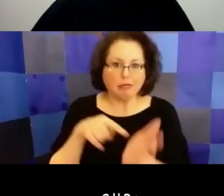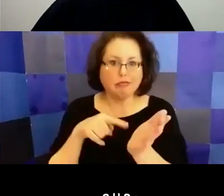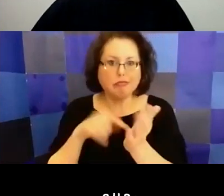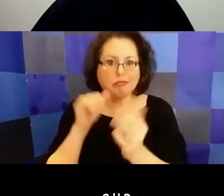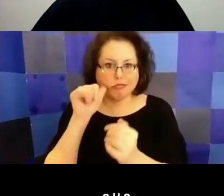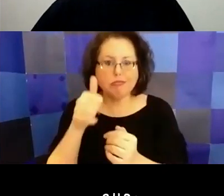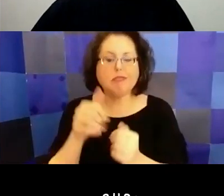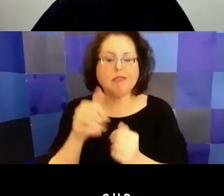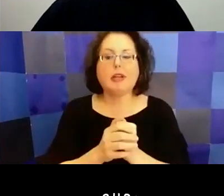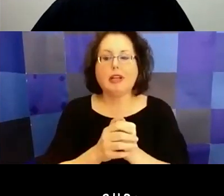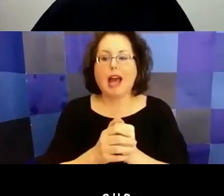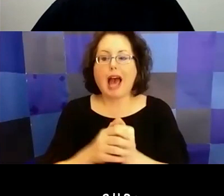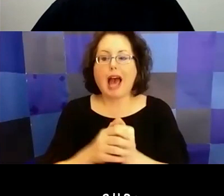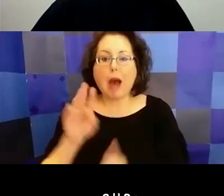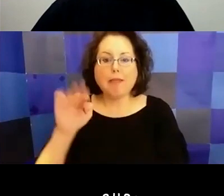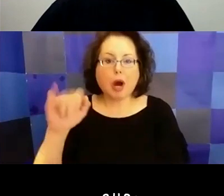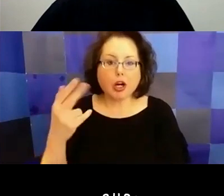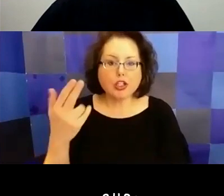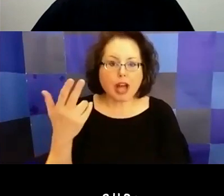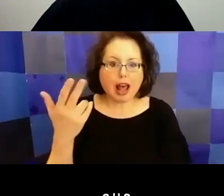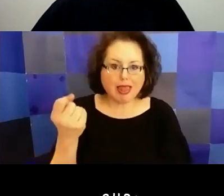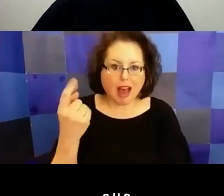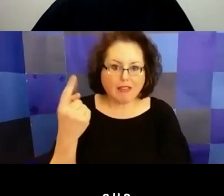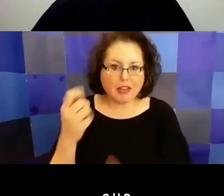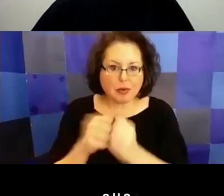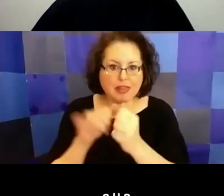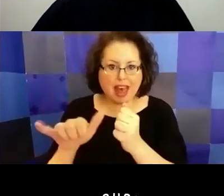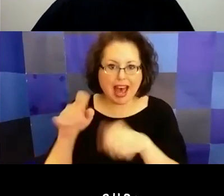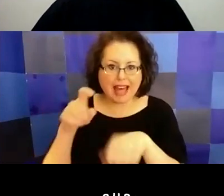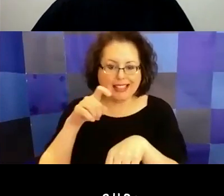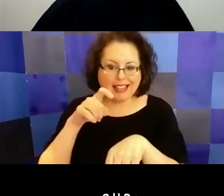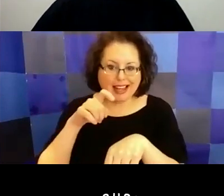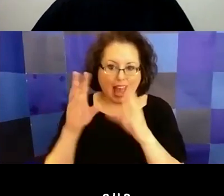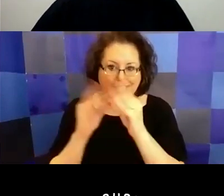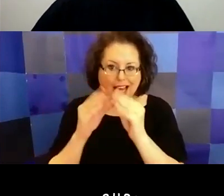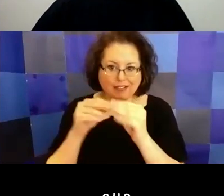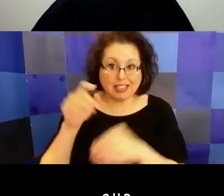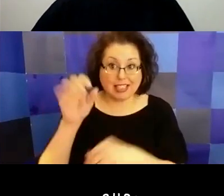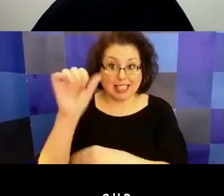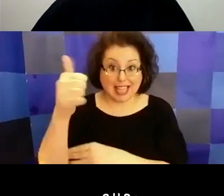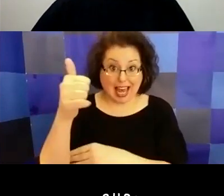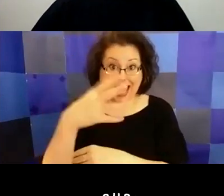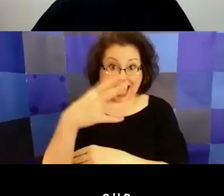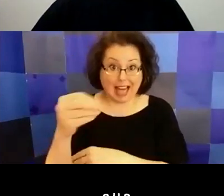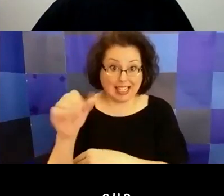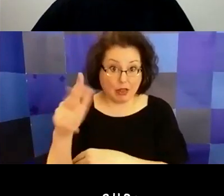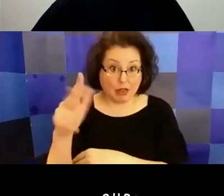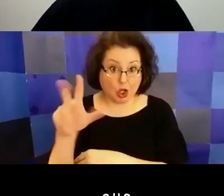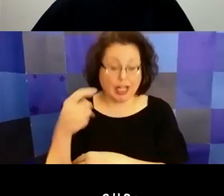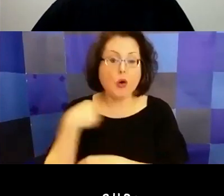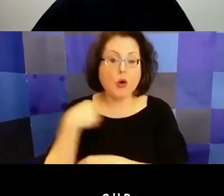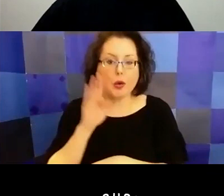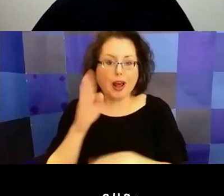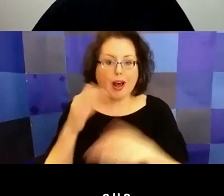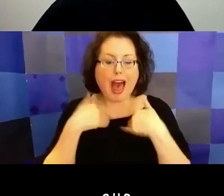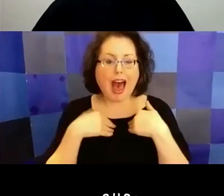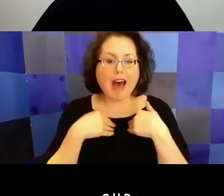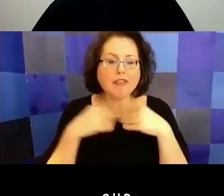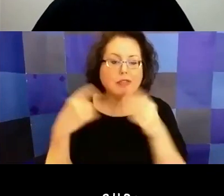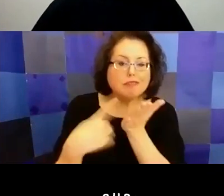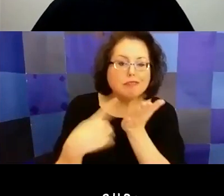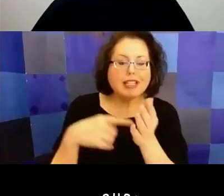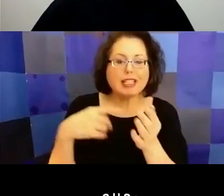March 11th, with sessions at 10 and 10:30 a.m., Council will hold a briefing to discuss the